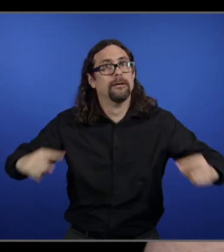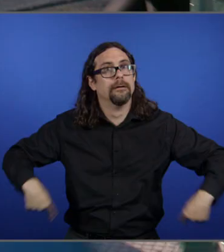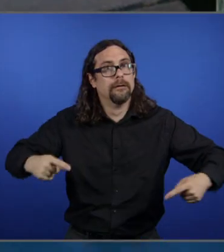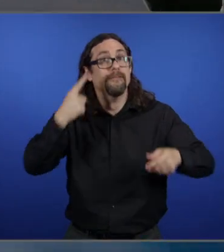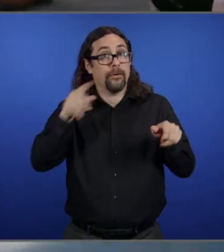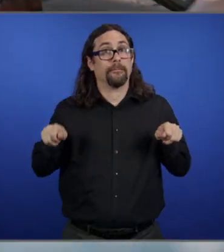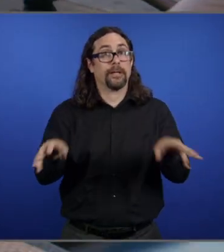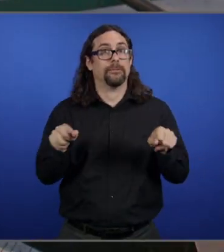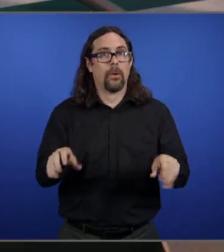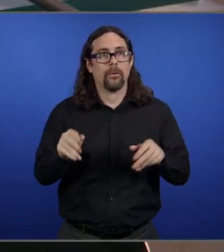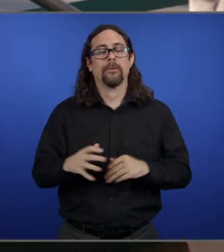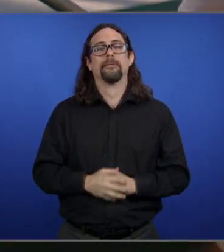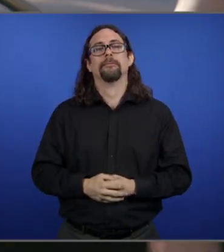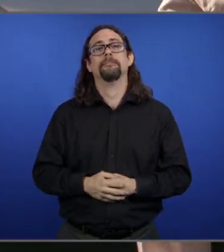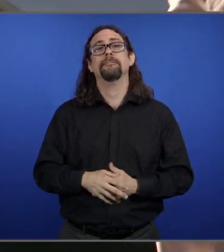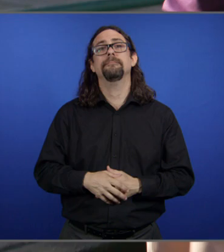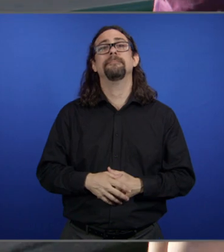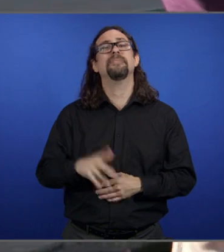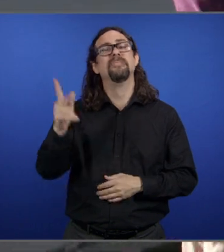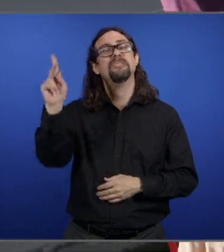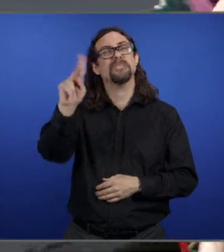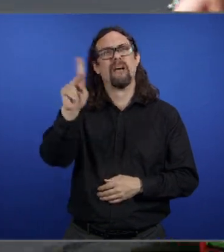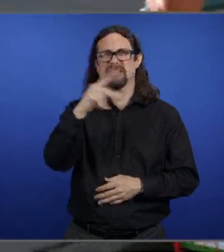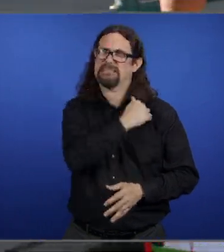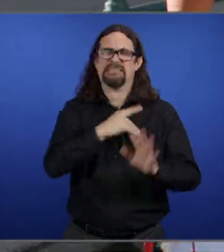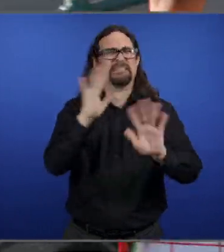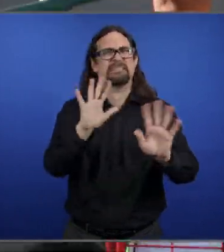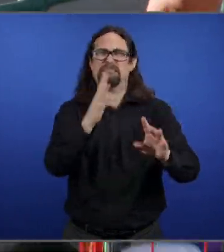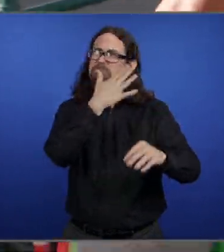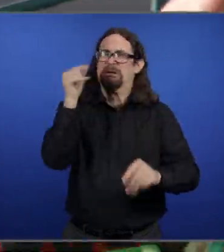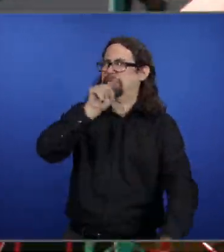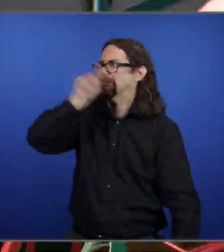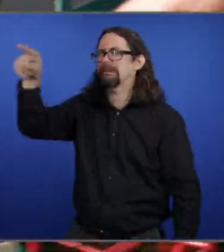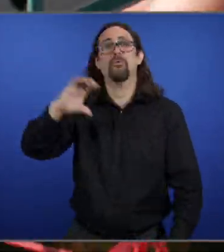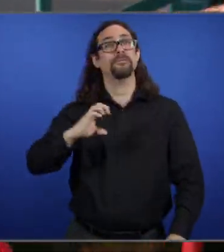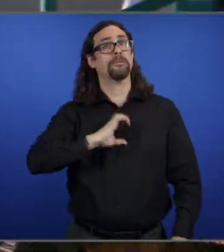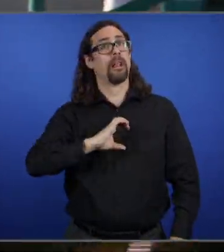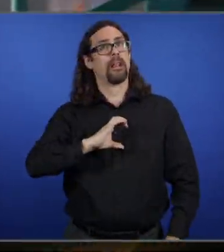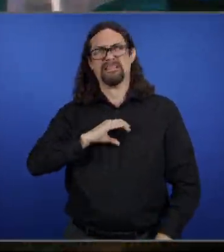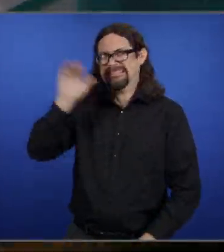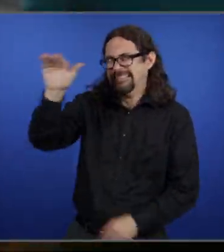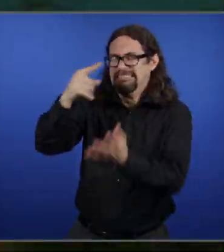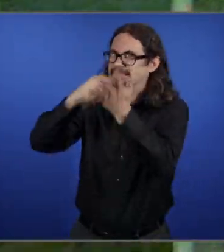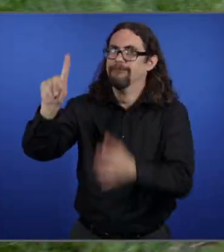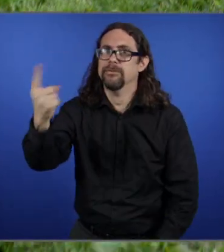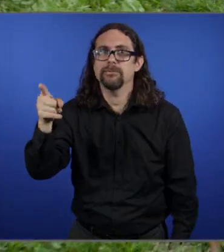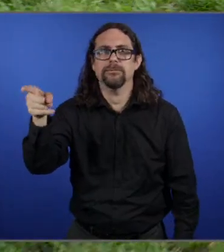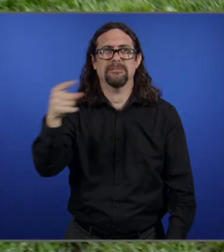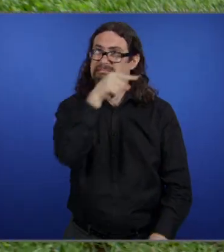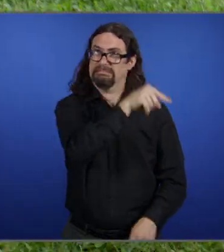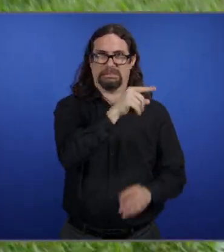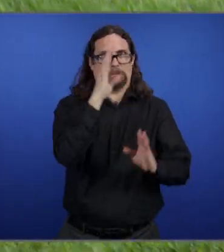power. She lives right nearby. Everybody in the neighborhood knows Colleen. She's like a force of nature, always